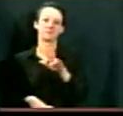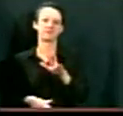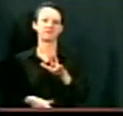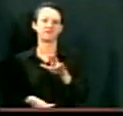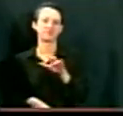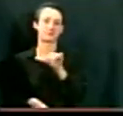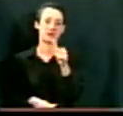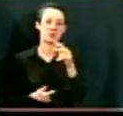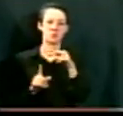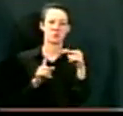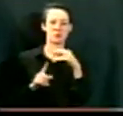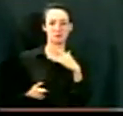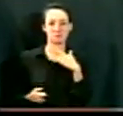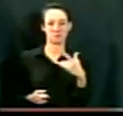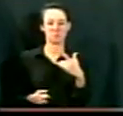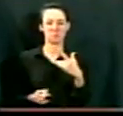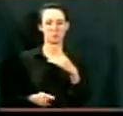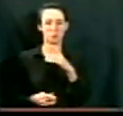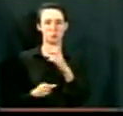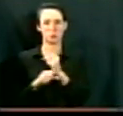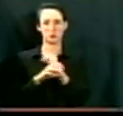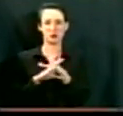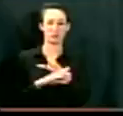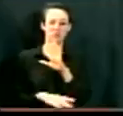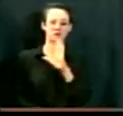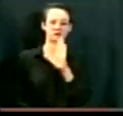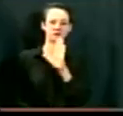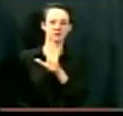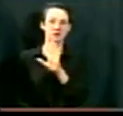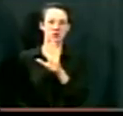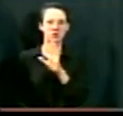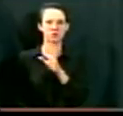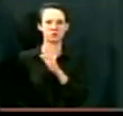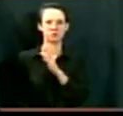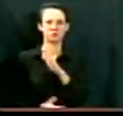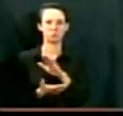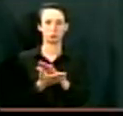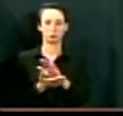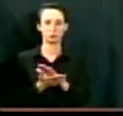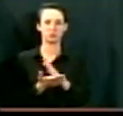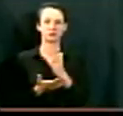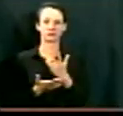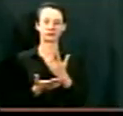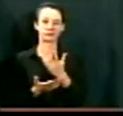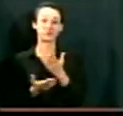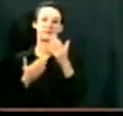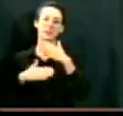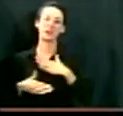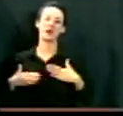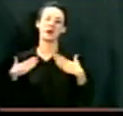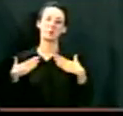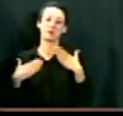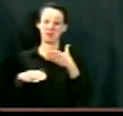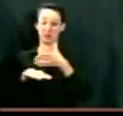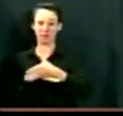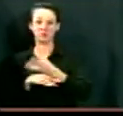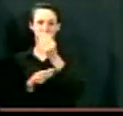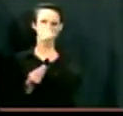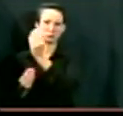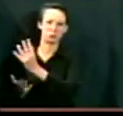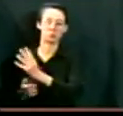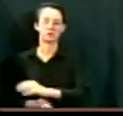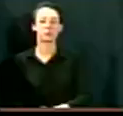typically protect the assignments of the officers, but I'll be glad to tell you when we're done. All right, if that's okay. Thank